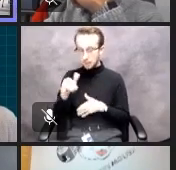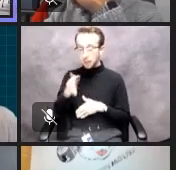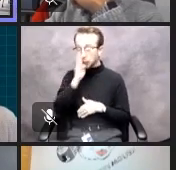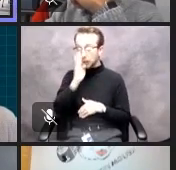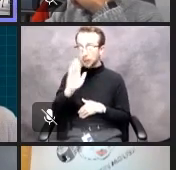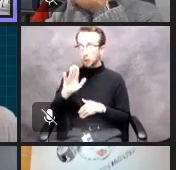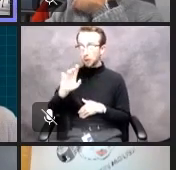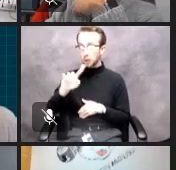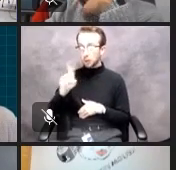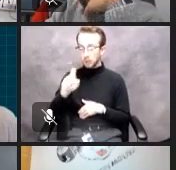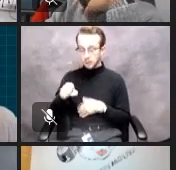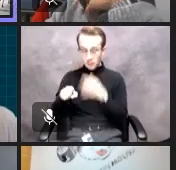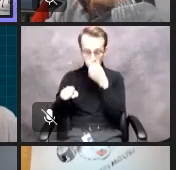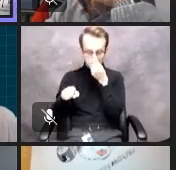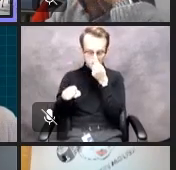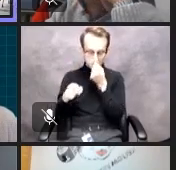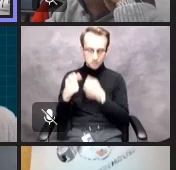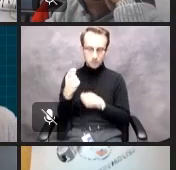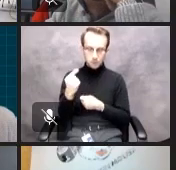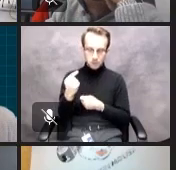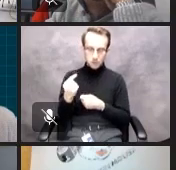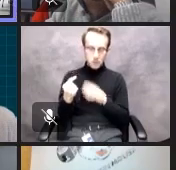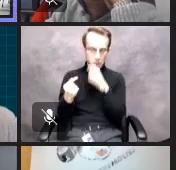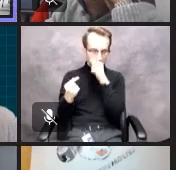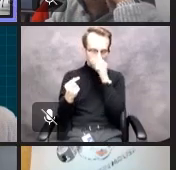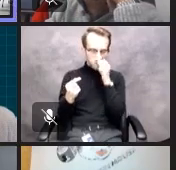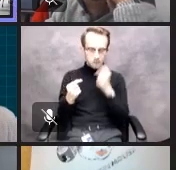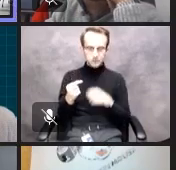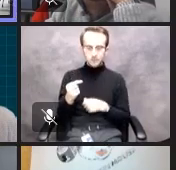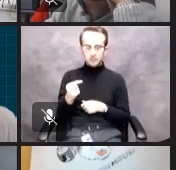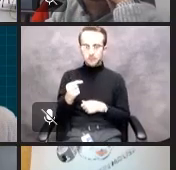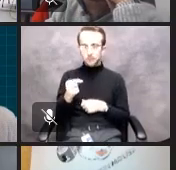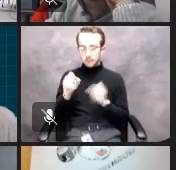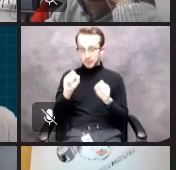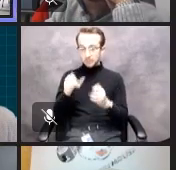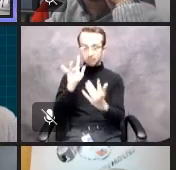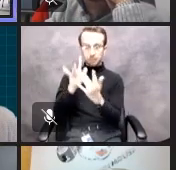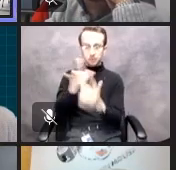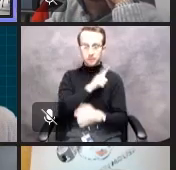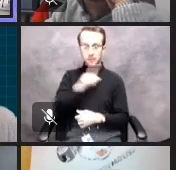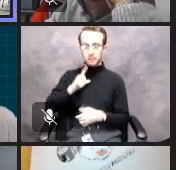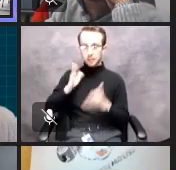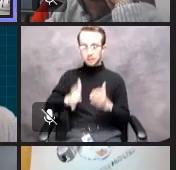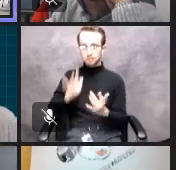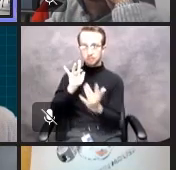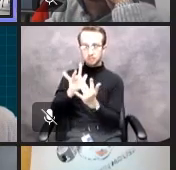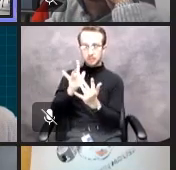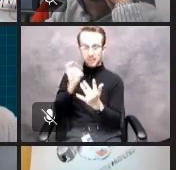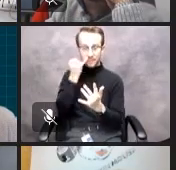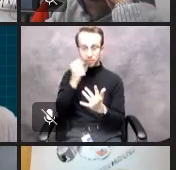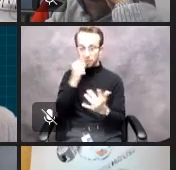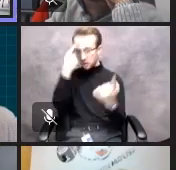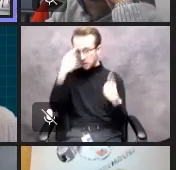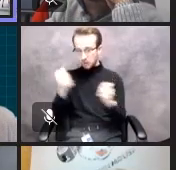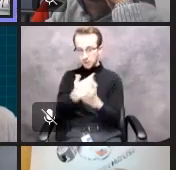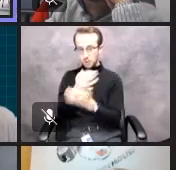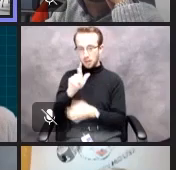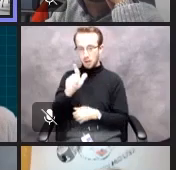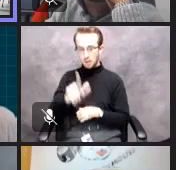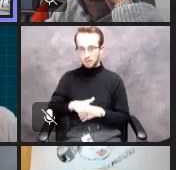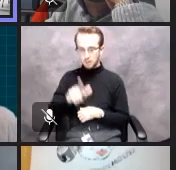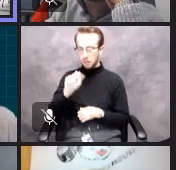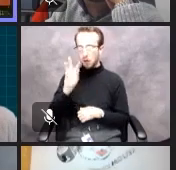do is lobby or talk to your legislator that you don't not in agreement with that new law. All